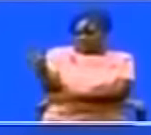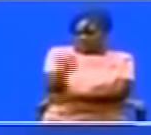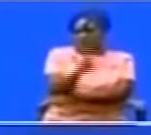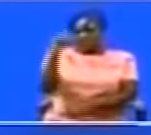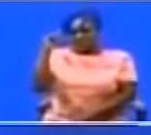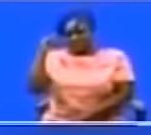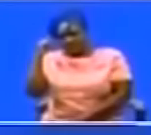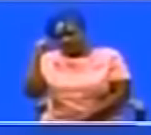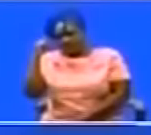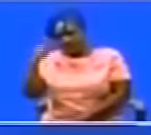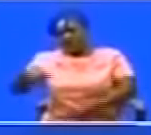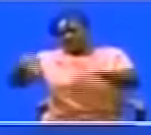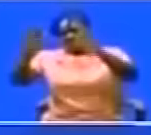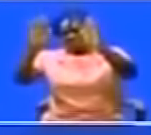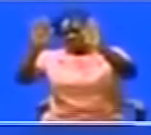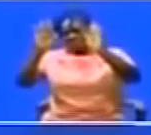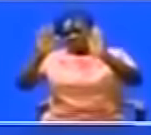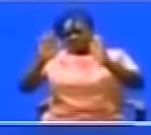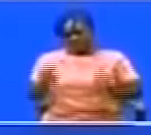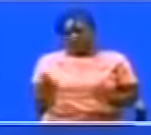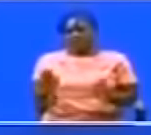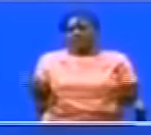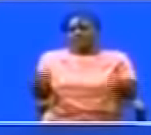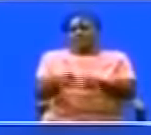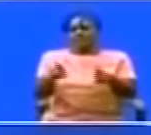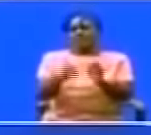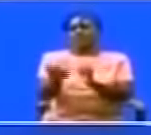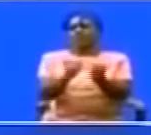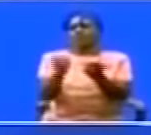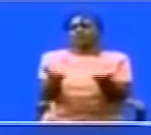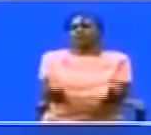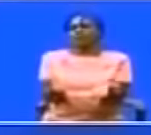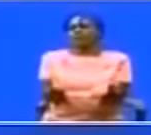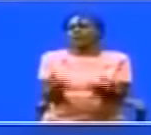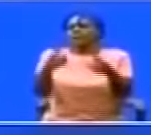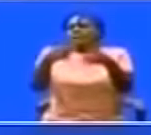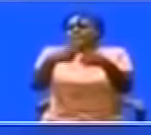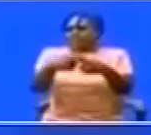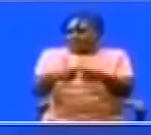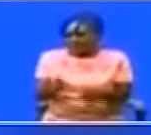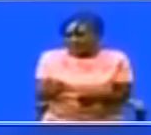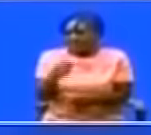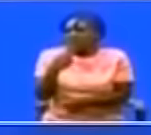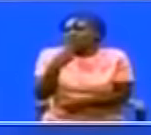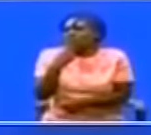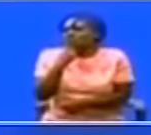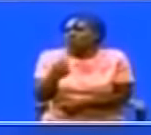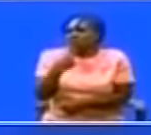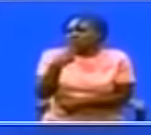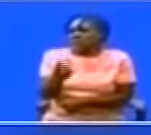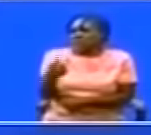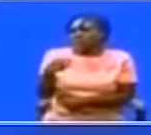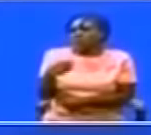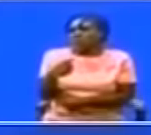we think are necessary for an event of this magnitude. But however, this is not to say that we